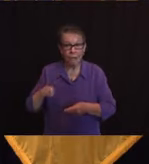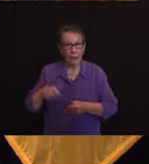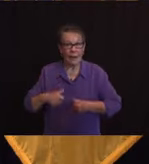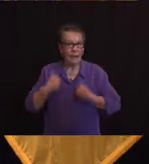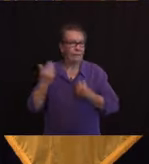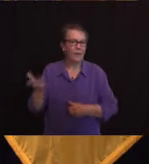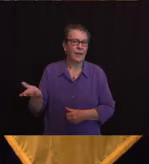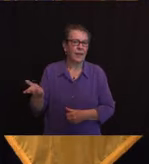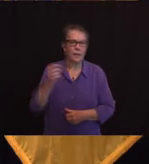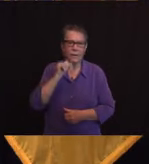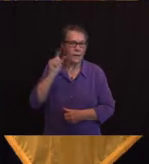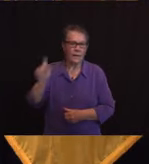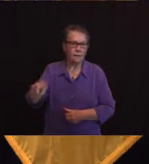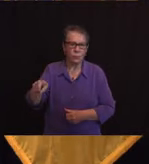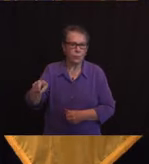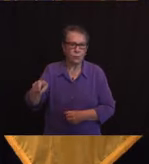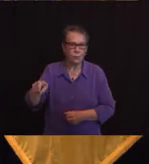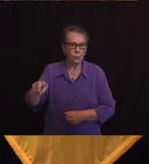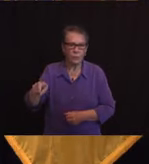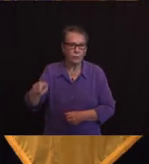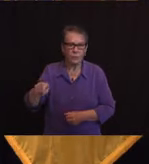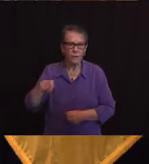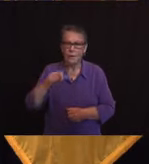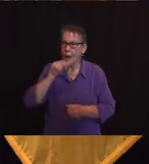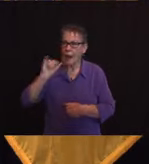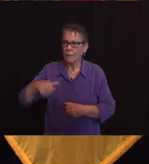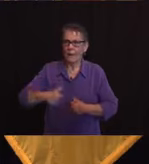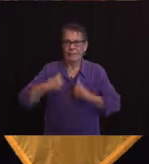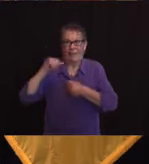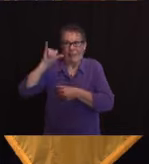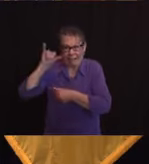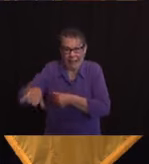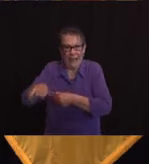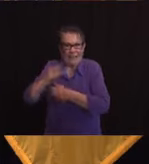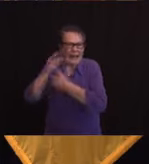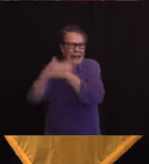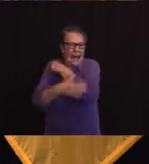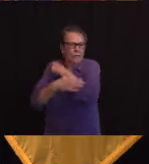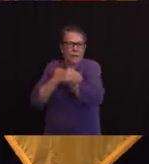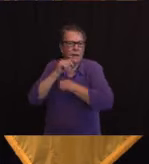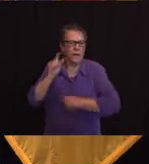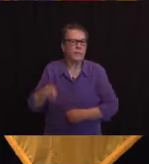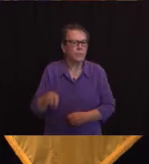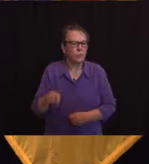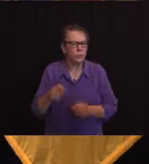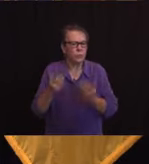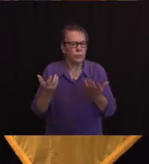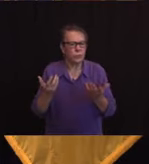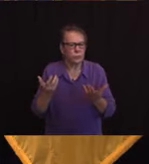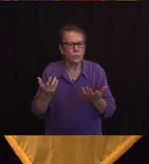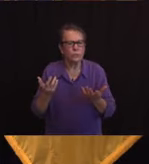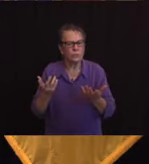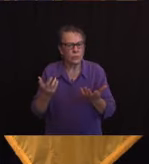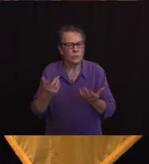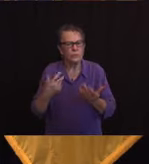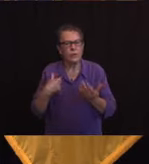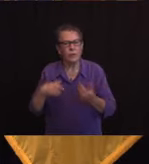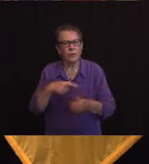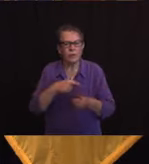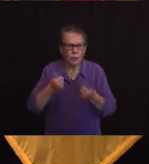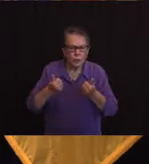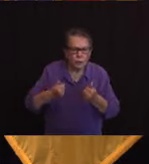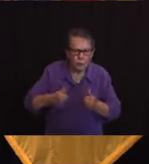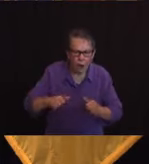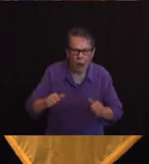However, there is hand in glove an exerted push to reach into underserved communities,